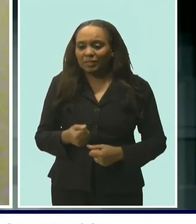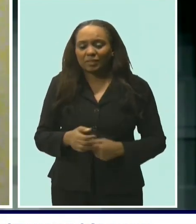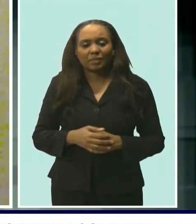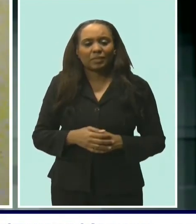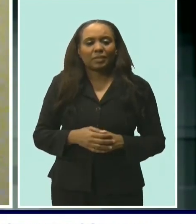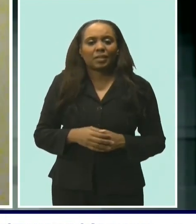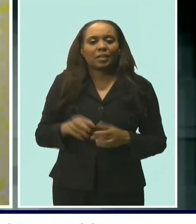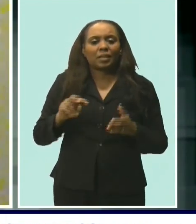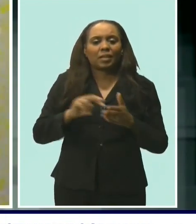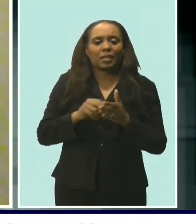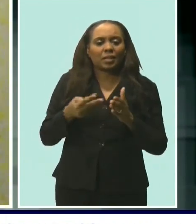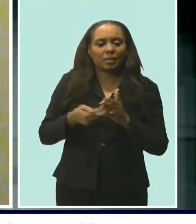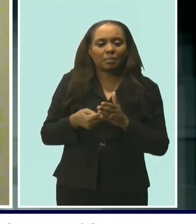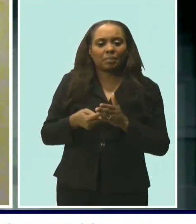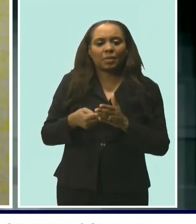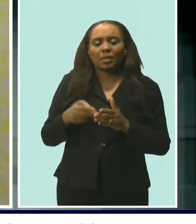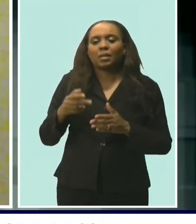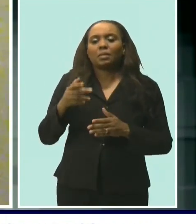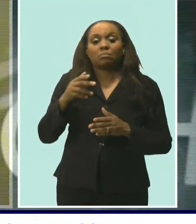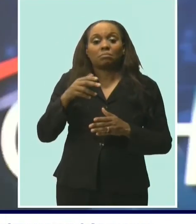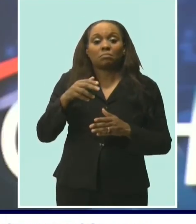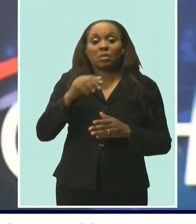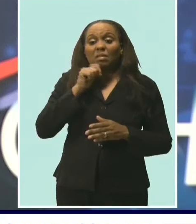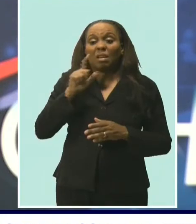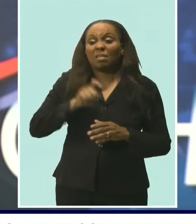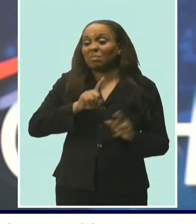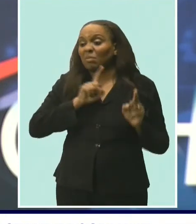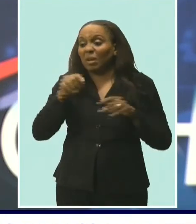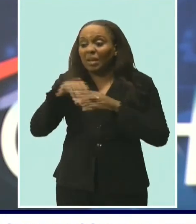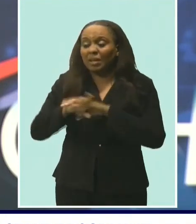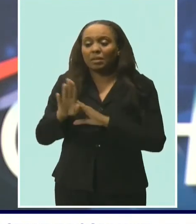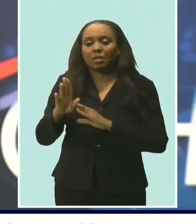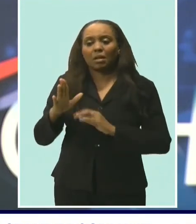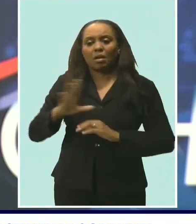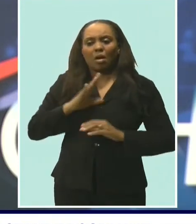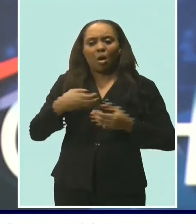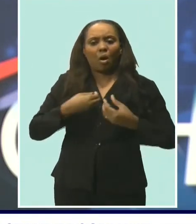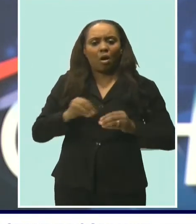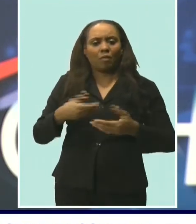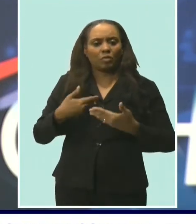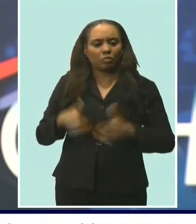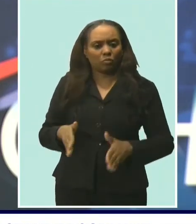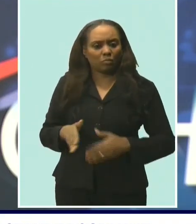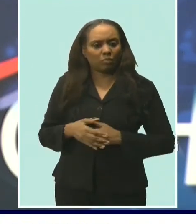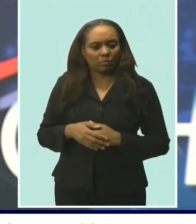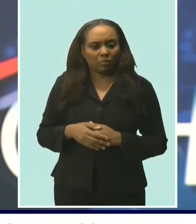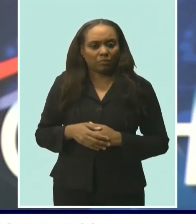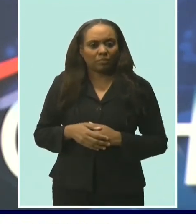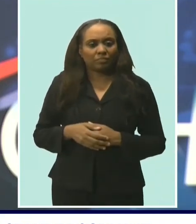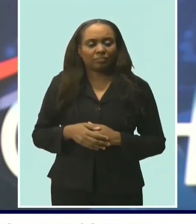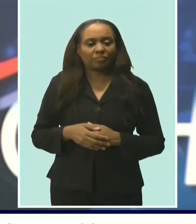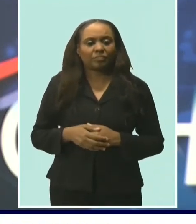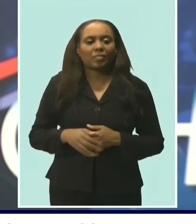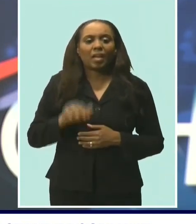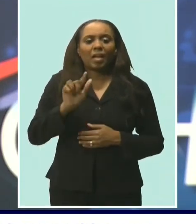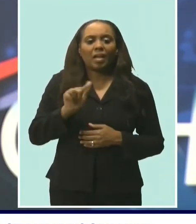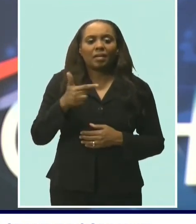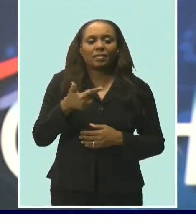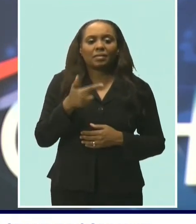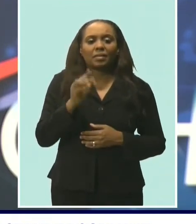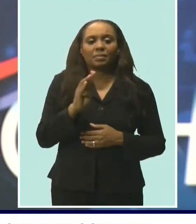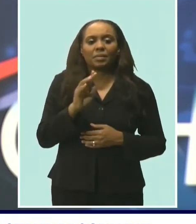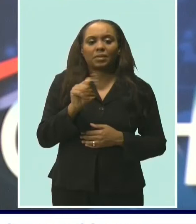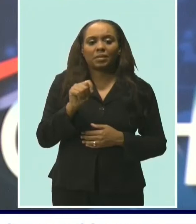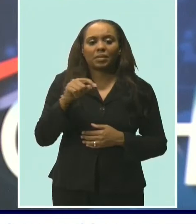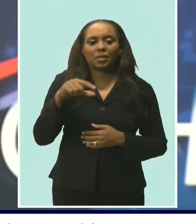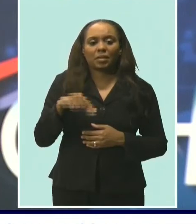to return to a physical workspace. An LGBTQ advocate and founder of Pink Coconuts, Donya Piggott,